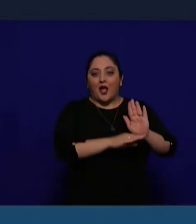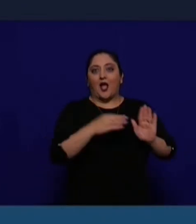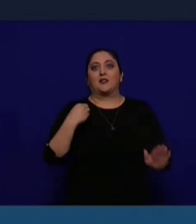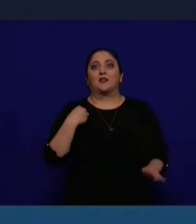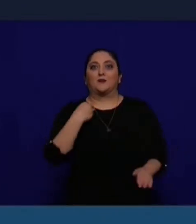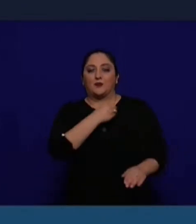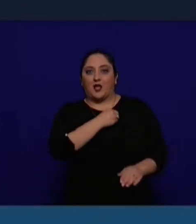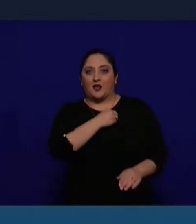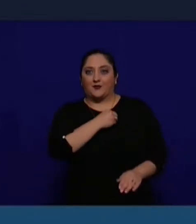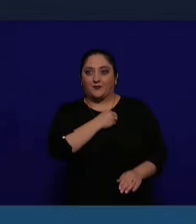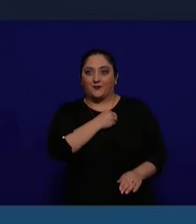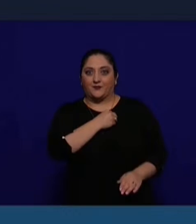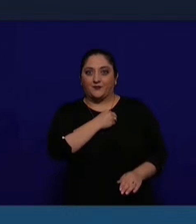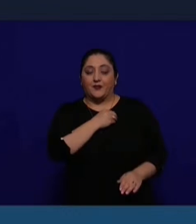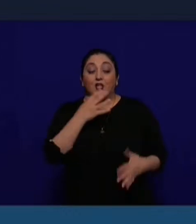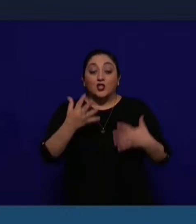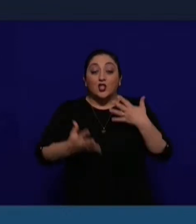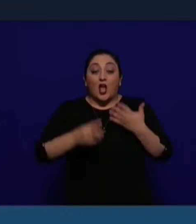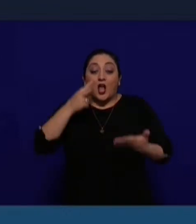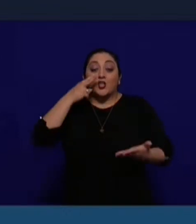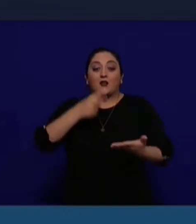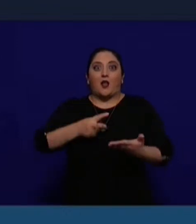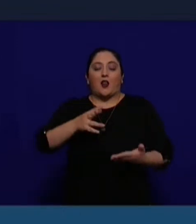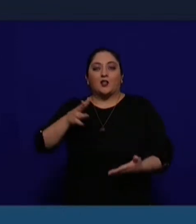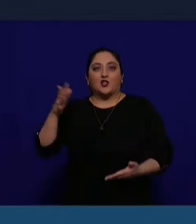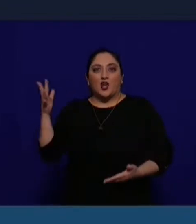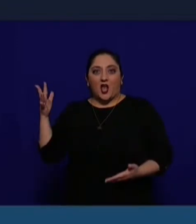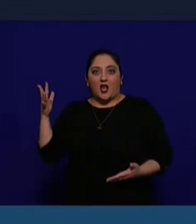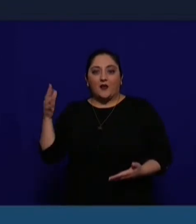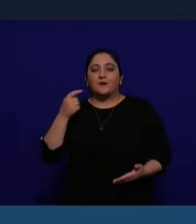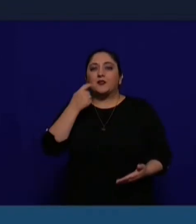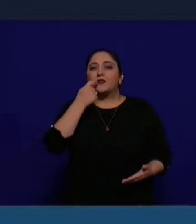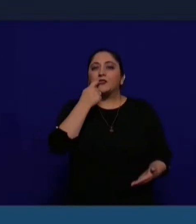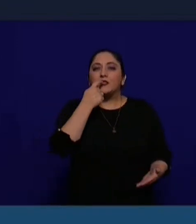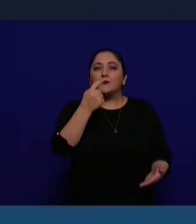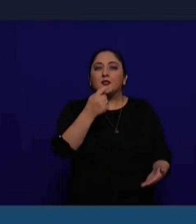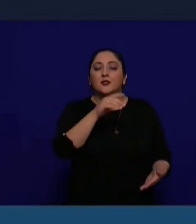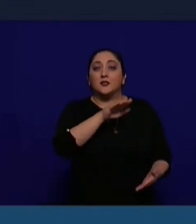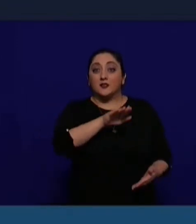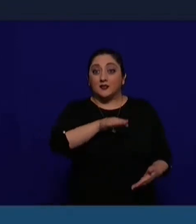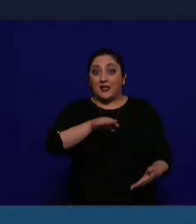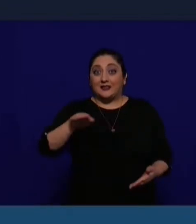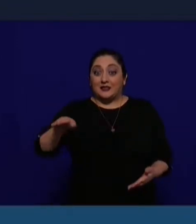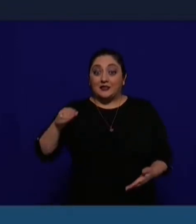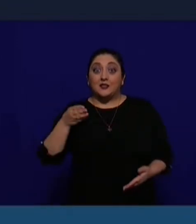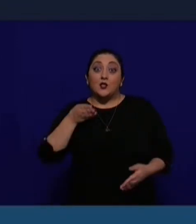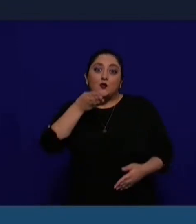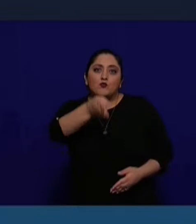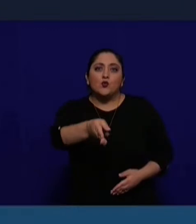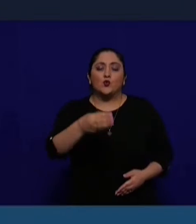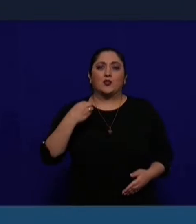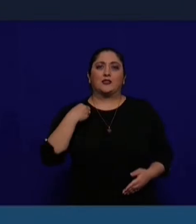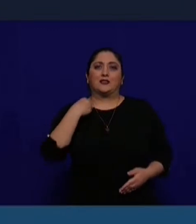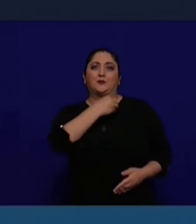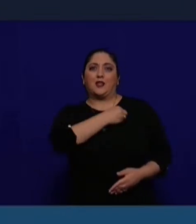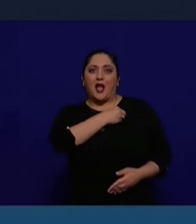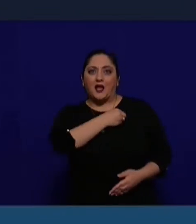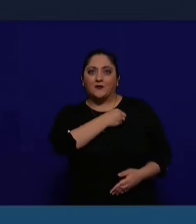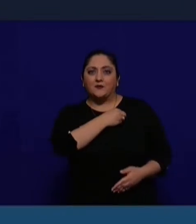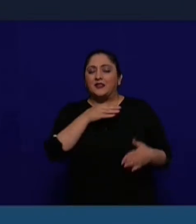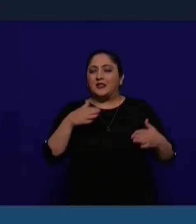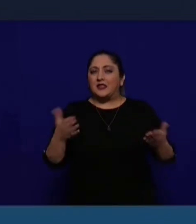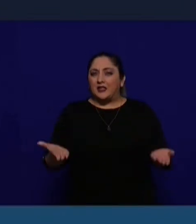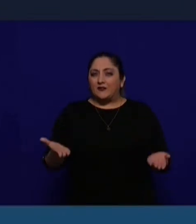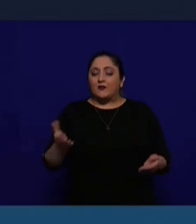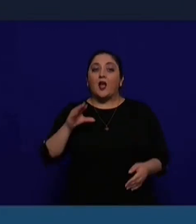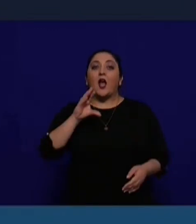lejn l-etajiet tal-persuni li qegħdin jidħlu l-isptar, qegħdin naraw li ma' żmien kif aħna bqajna dejjem bit-tilqim tagħna, rajna li